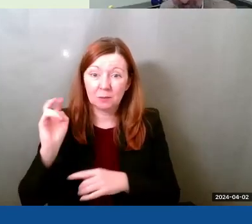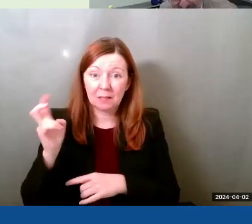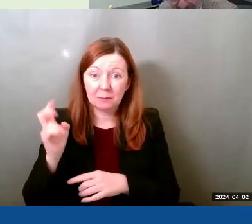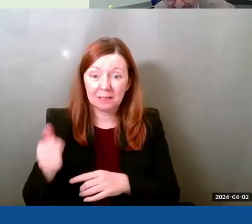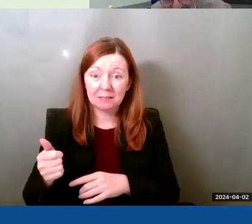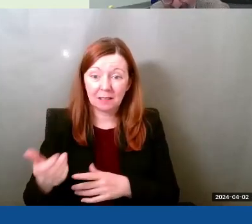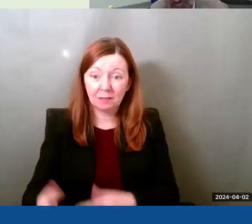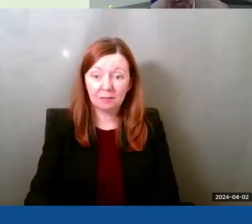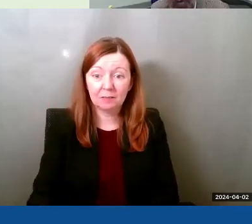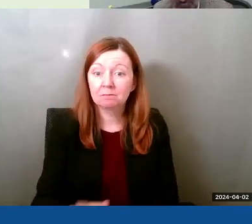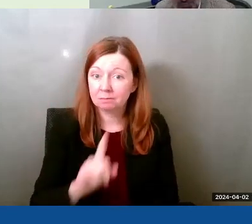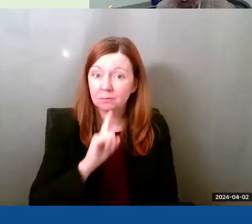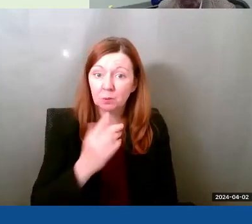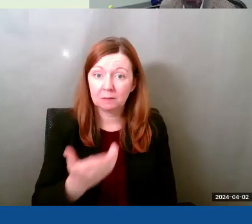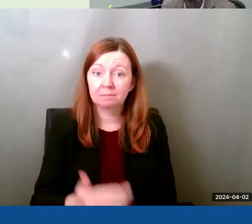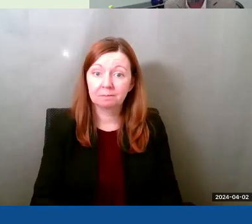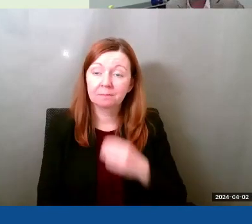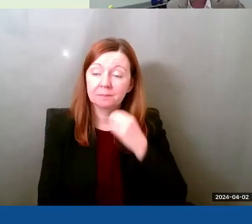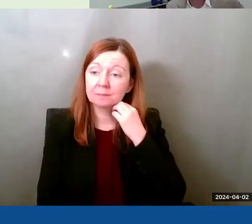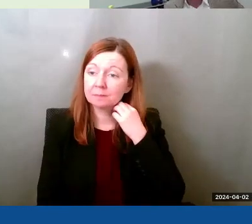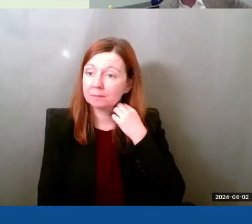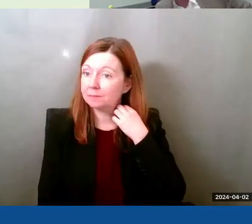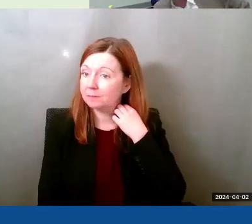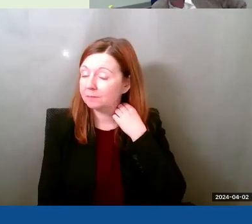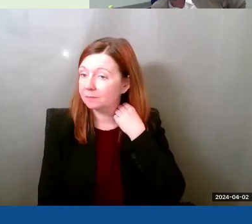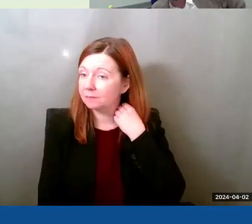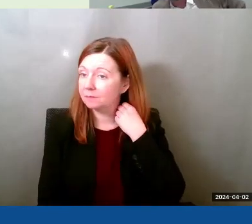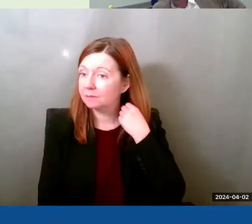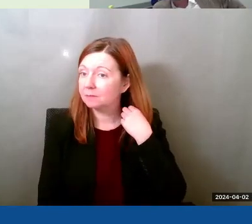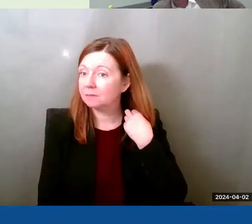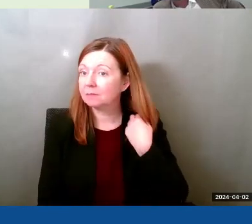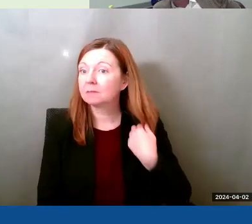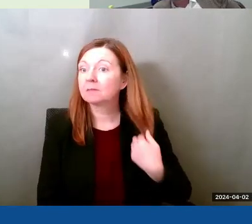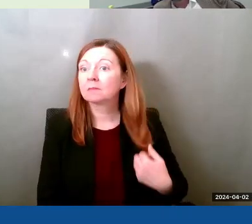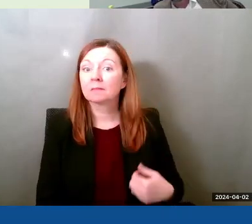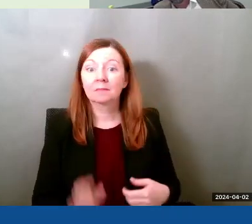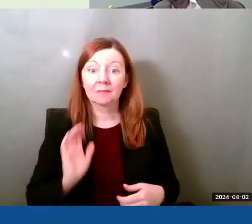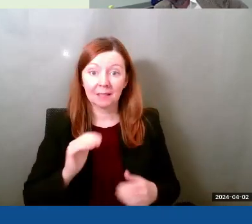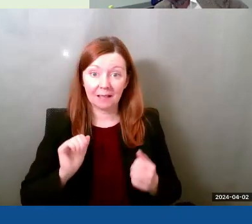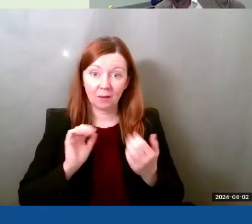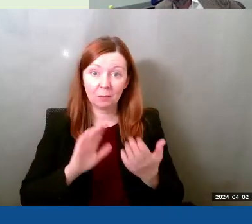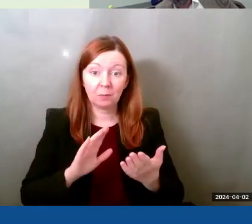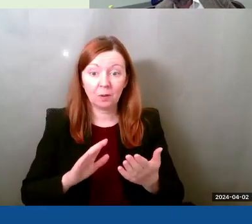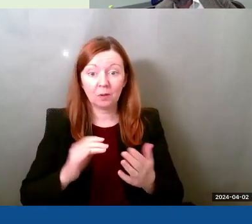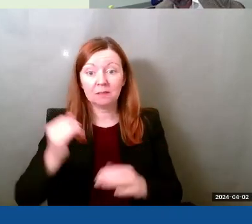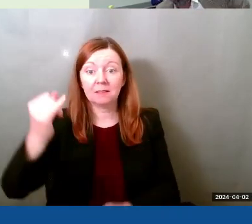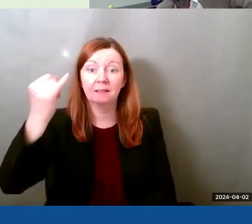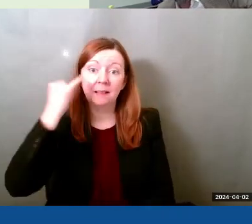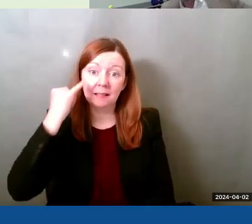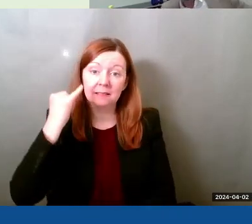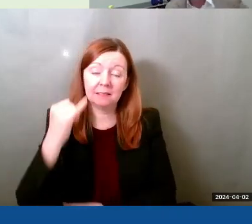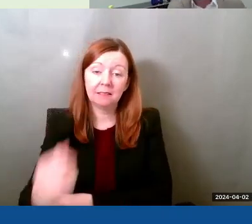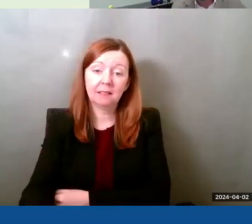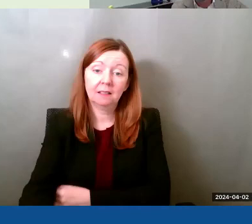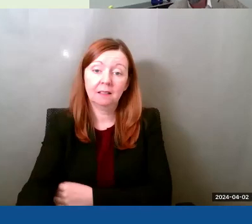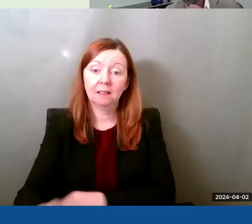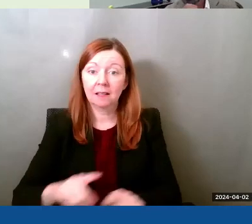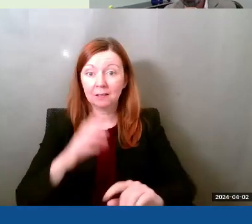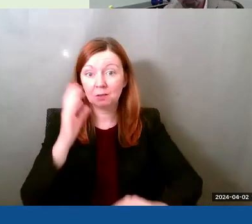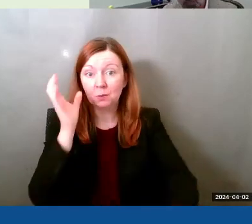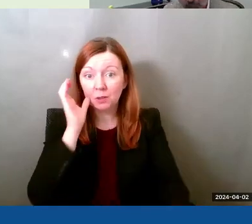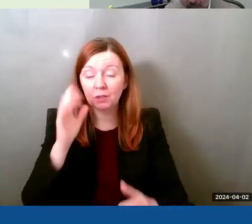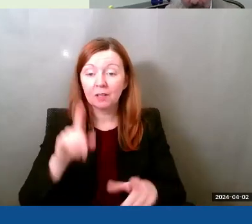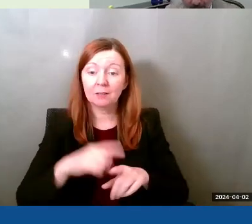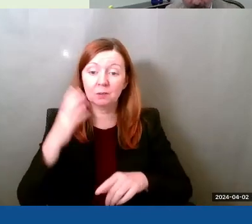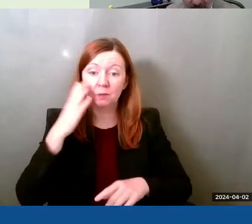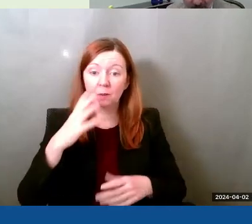itself? Yep, please do. Yeah, in our approach, the idea is, as you heard and as you know,